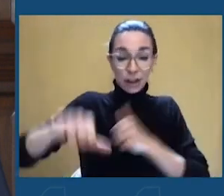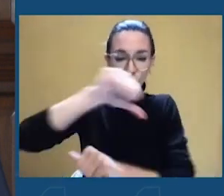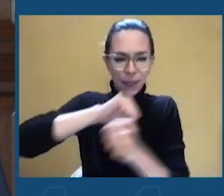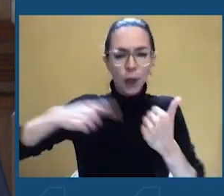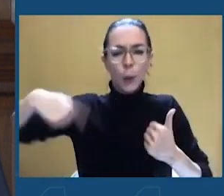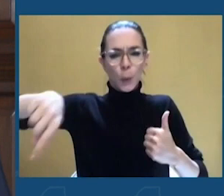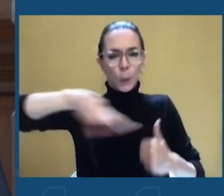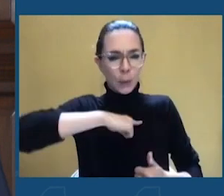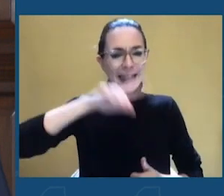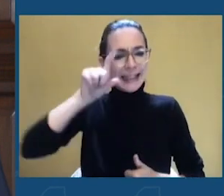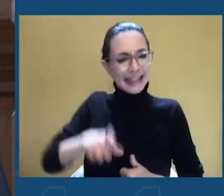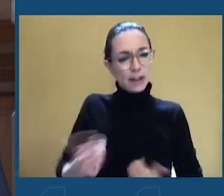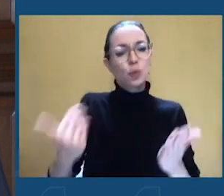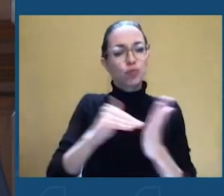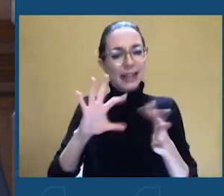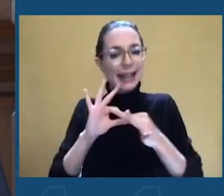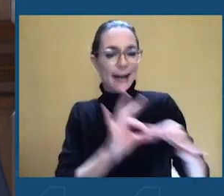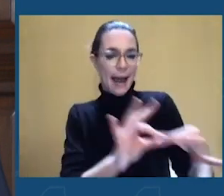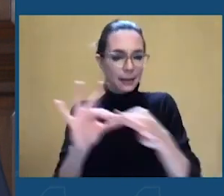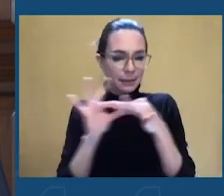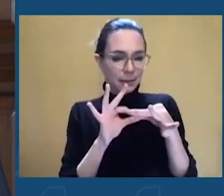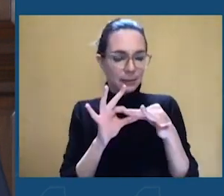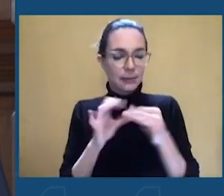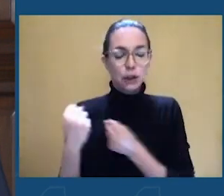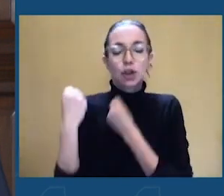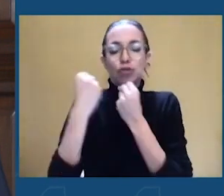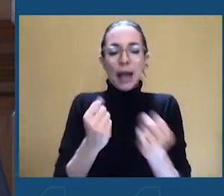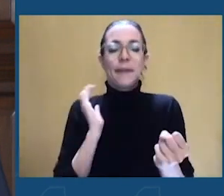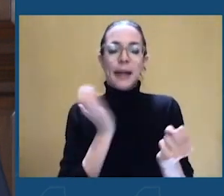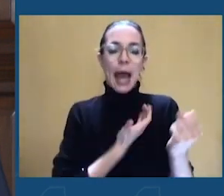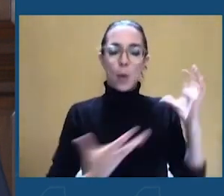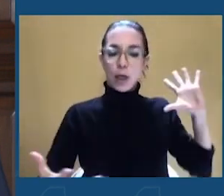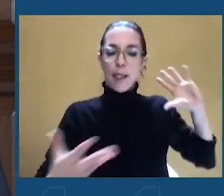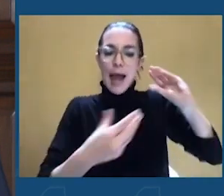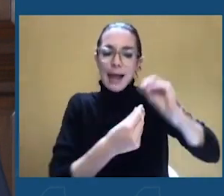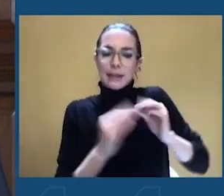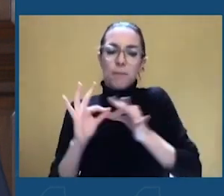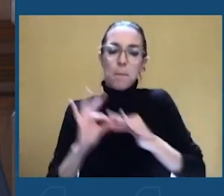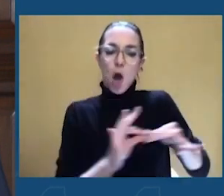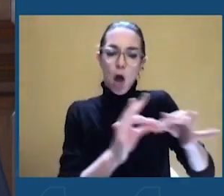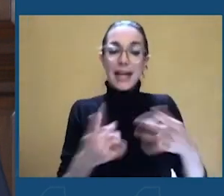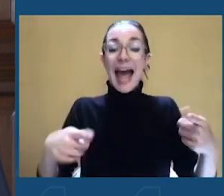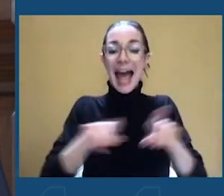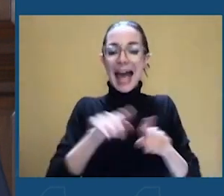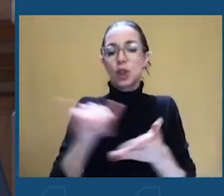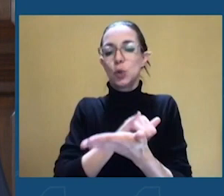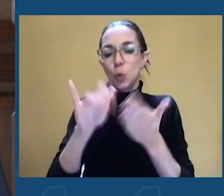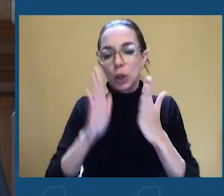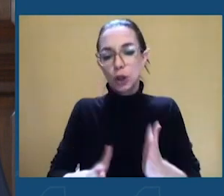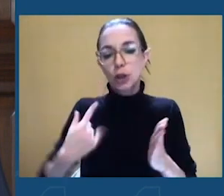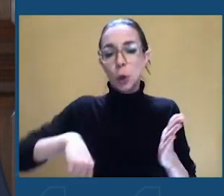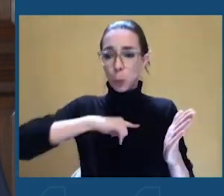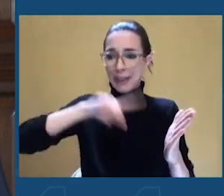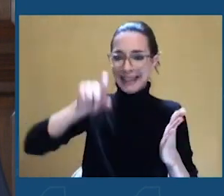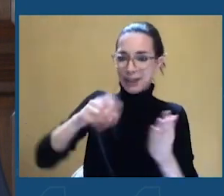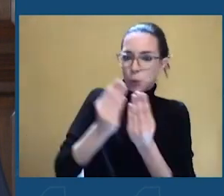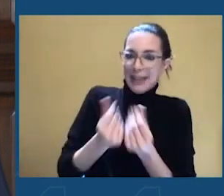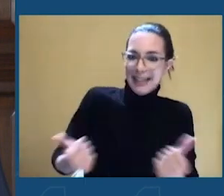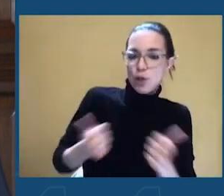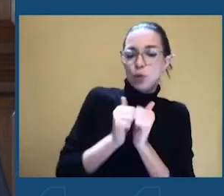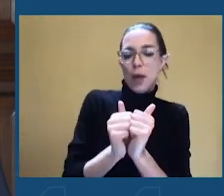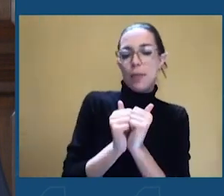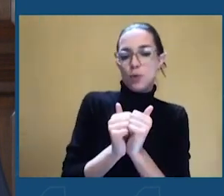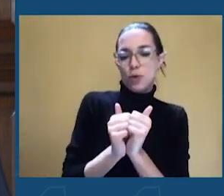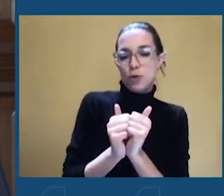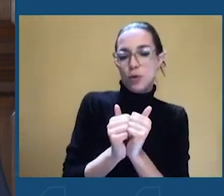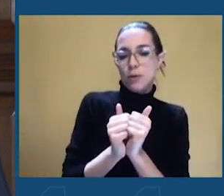reconnect and strengthen our collective bond as New Yorkers. We need to heal together and